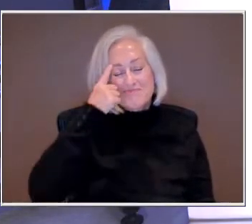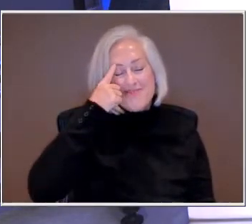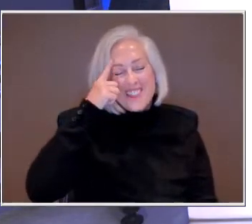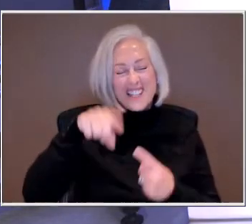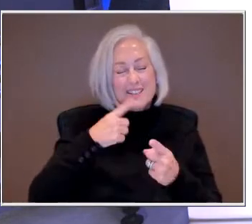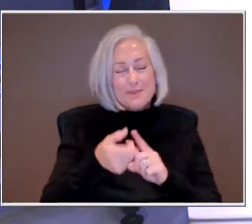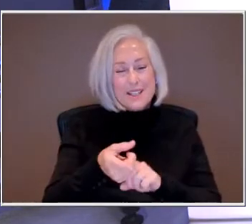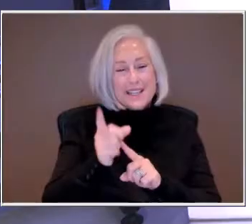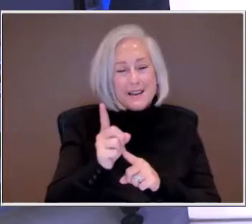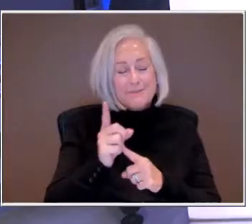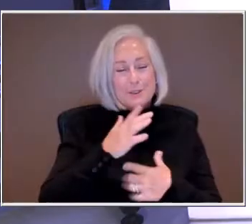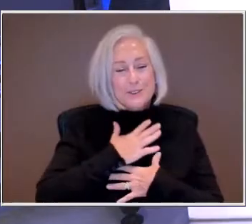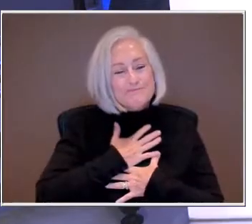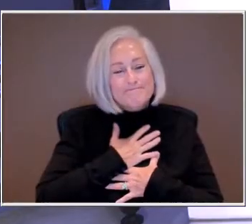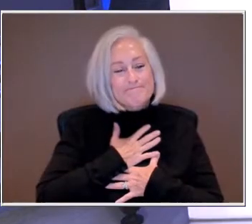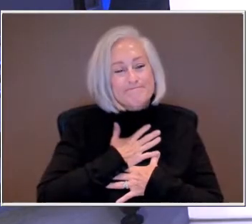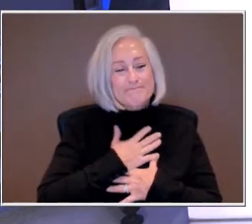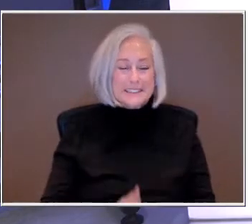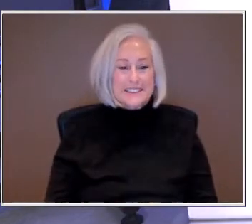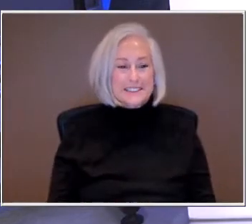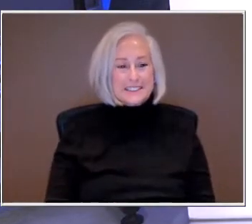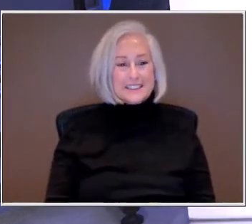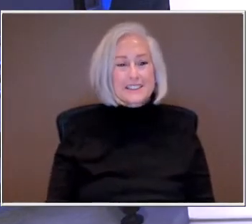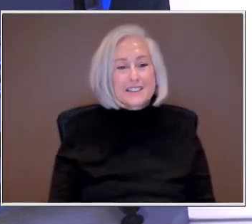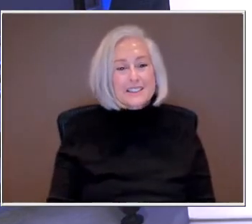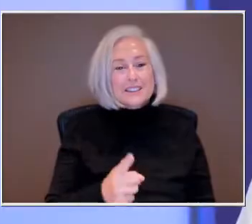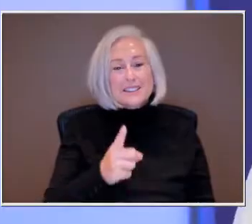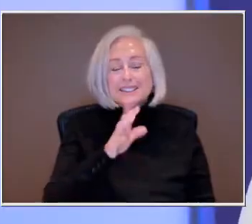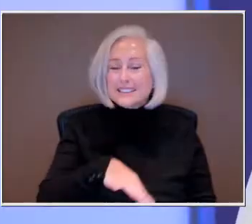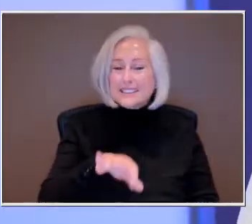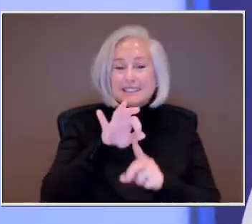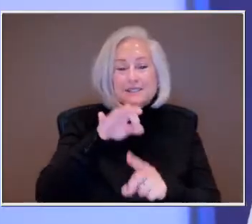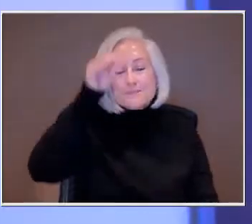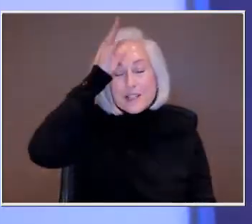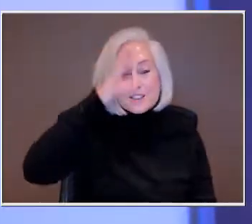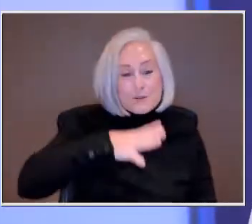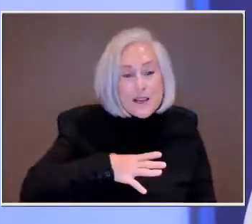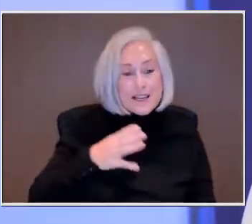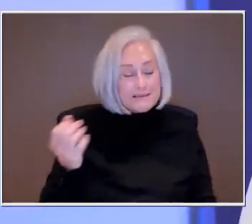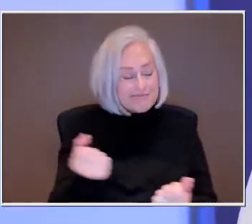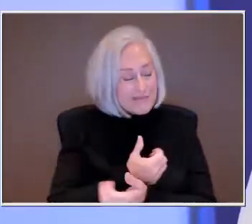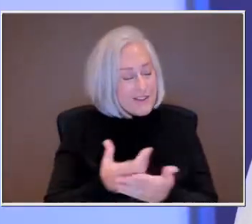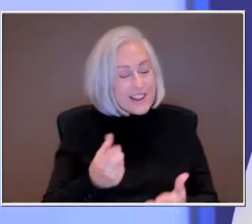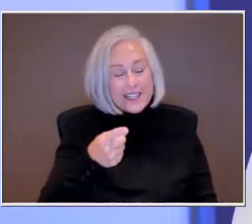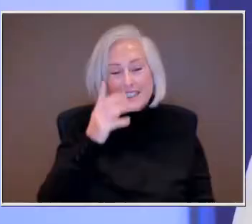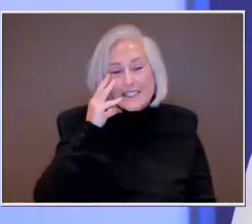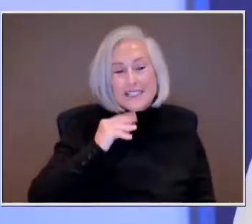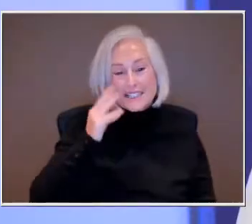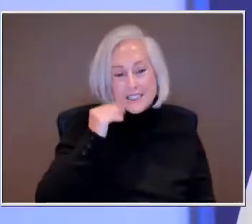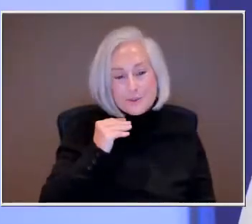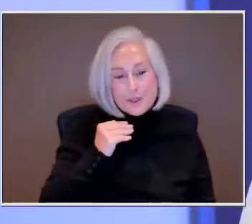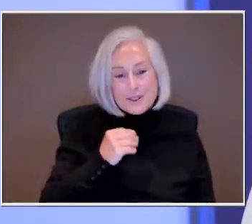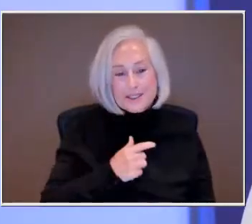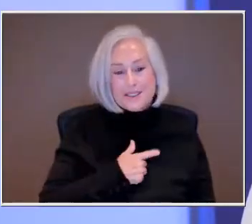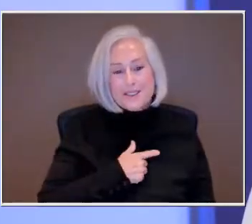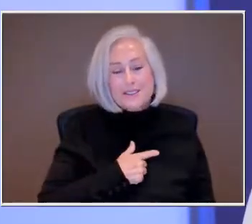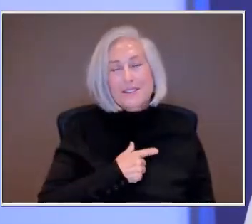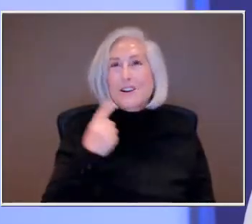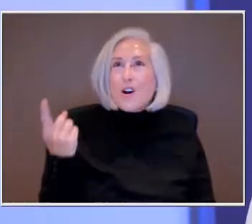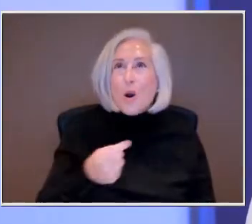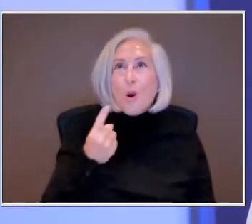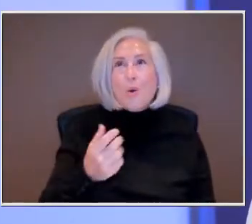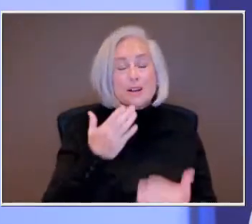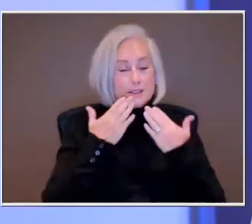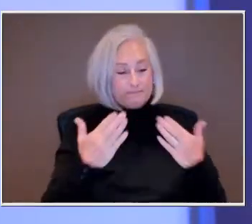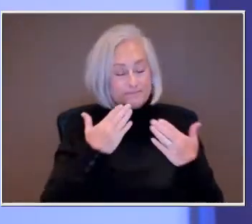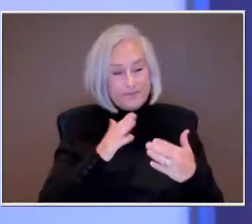Just knowing what a special guy he is and everything he's been through. you know, and to be so grateful for his gift,